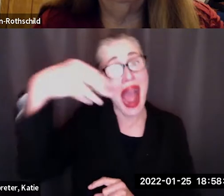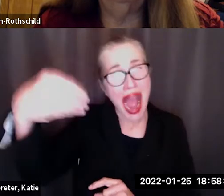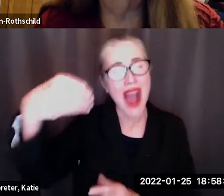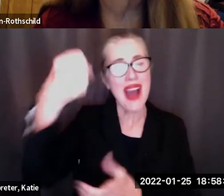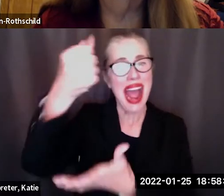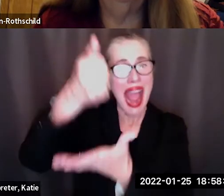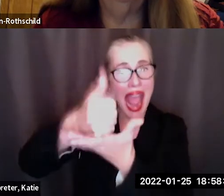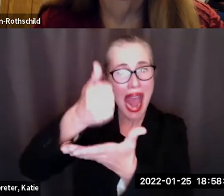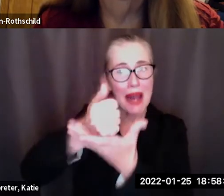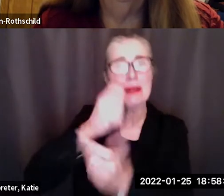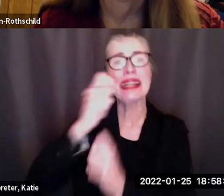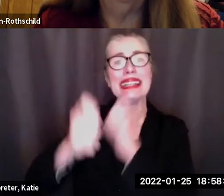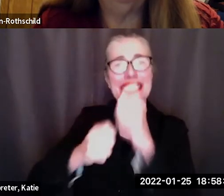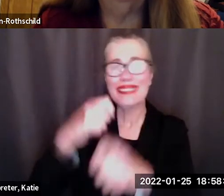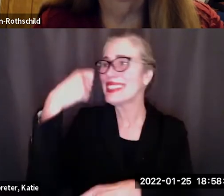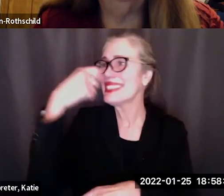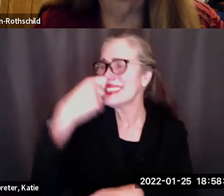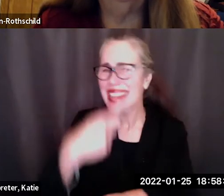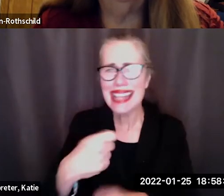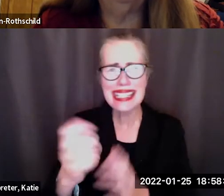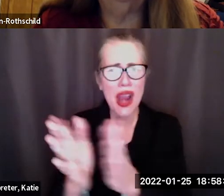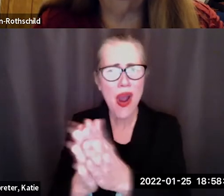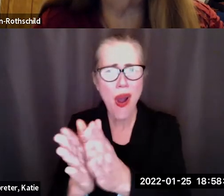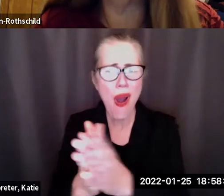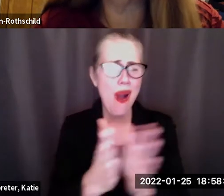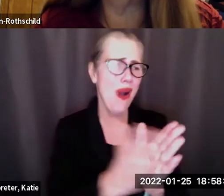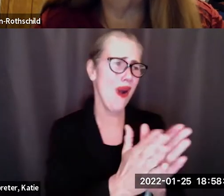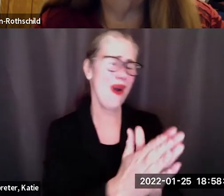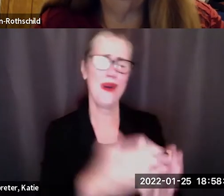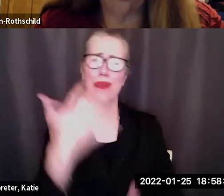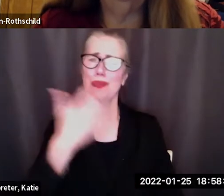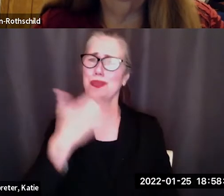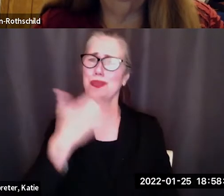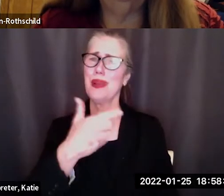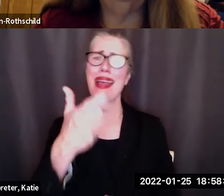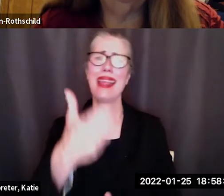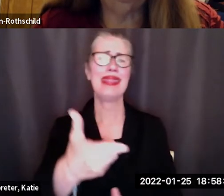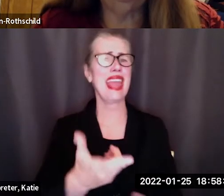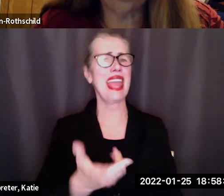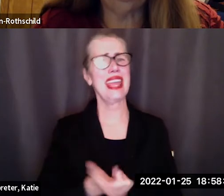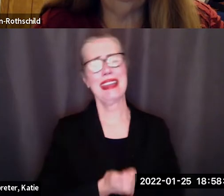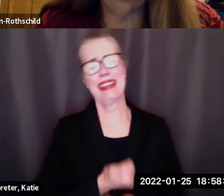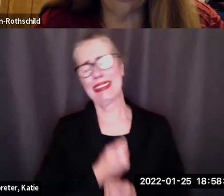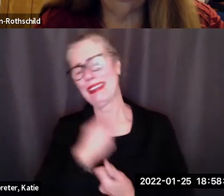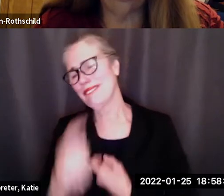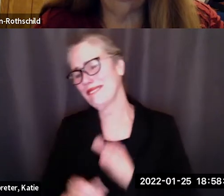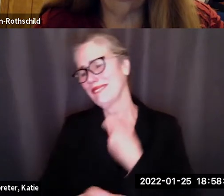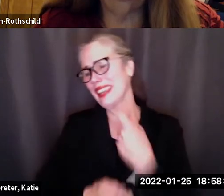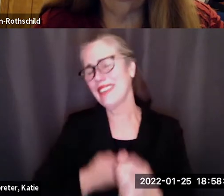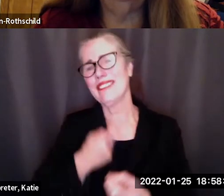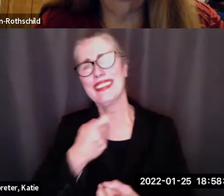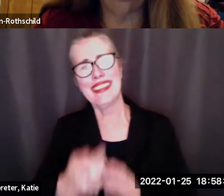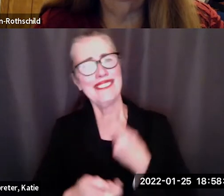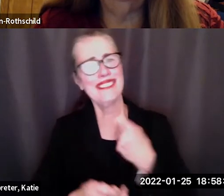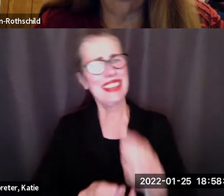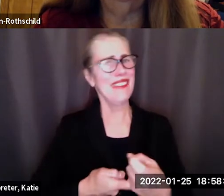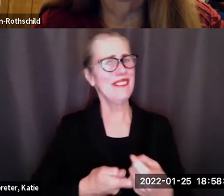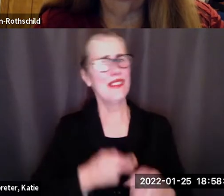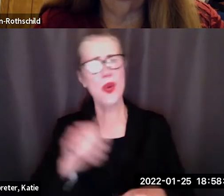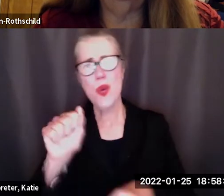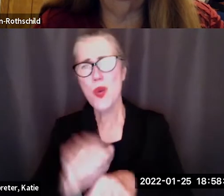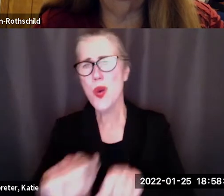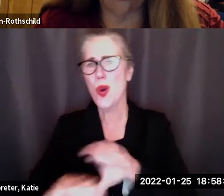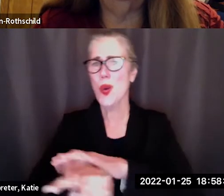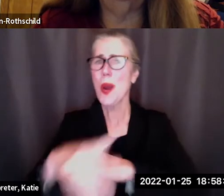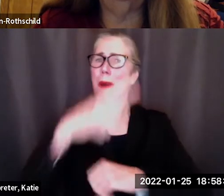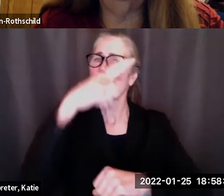testing i mean that's the effort that is taken from everyone from the school district to the sites because of